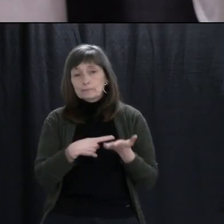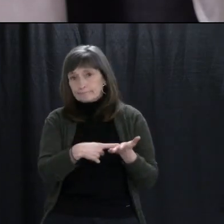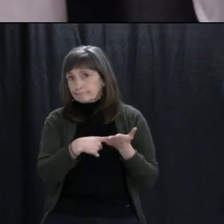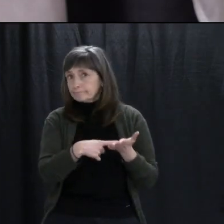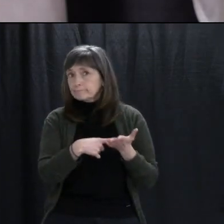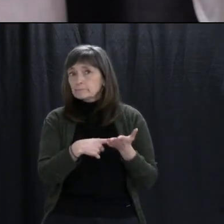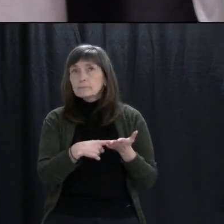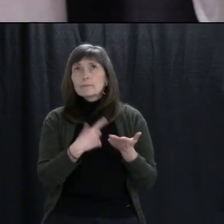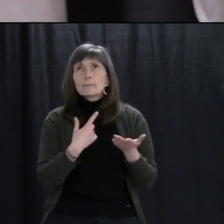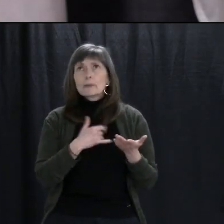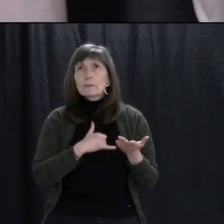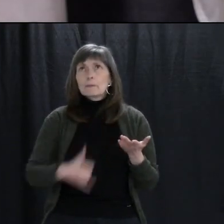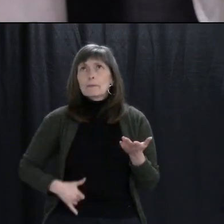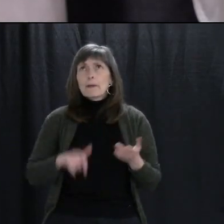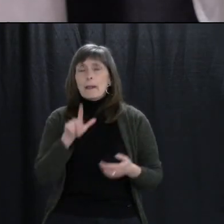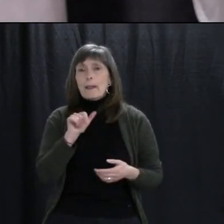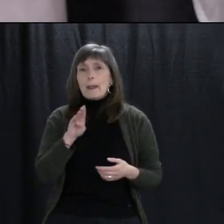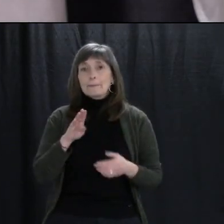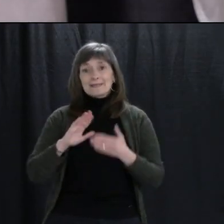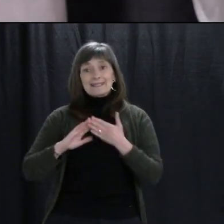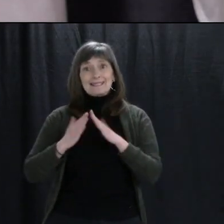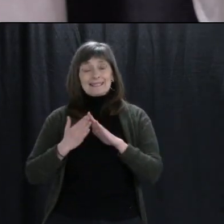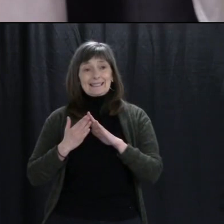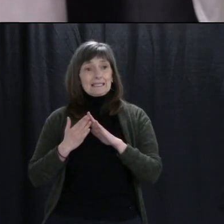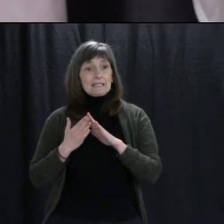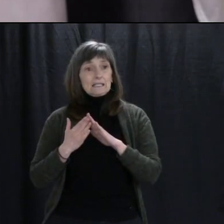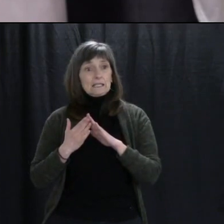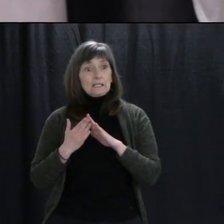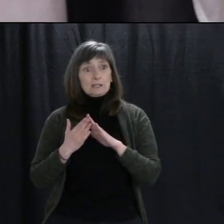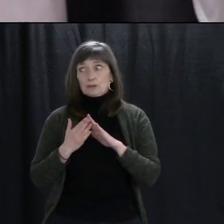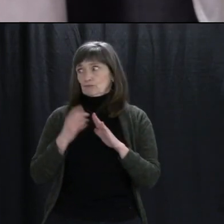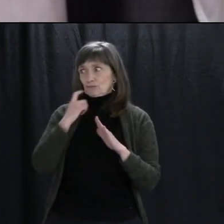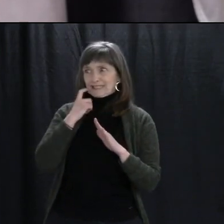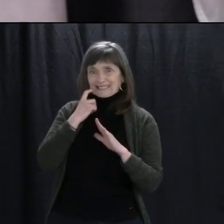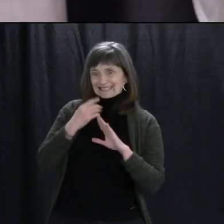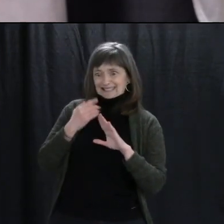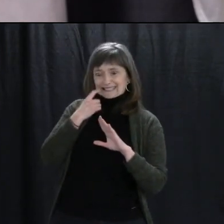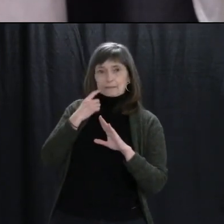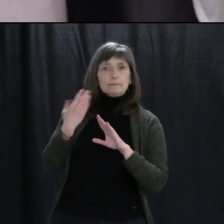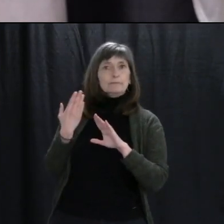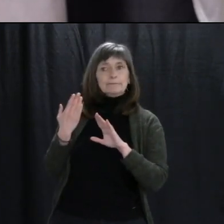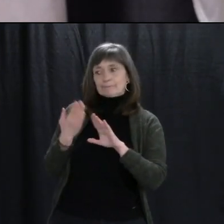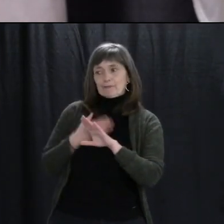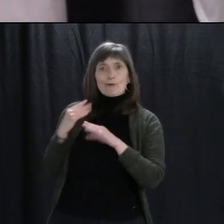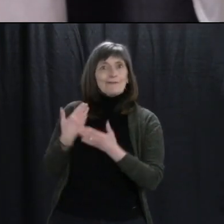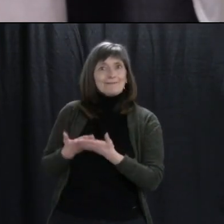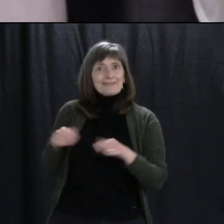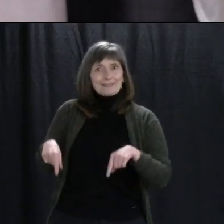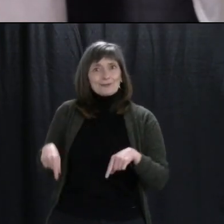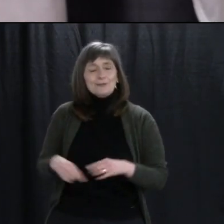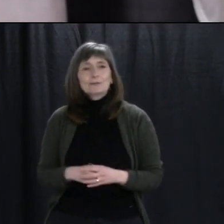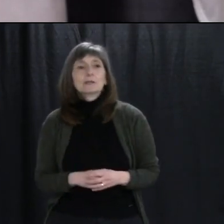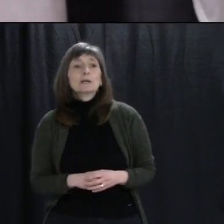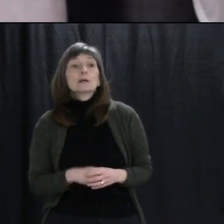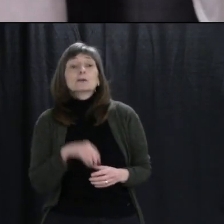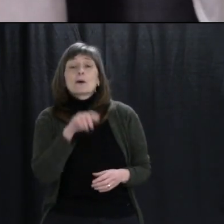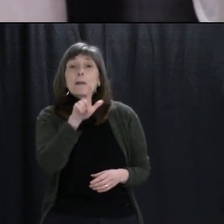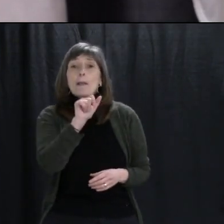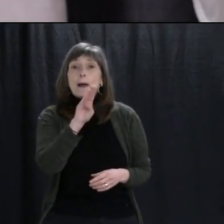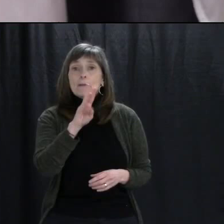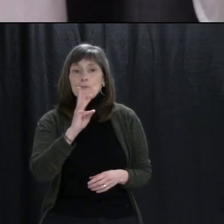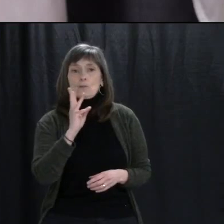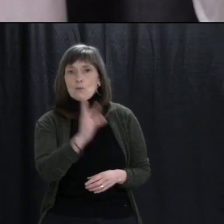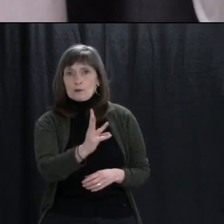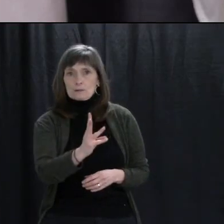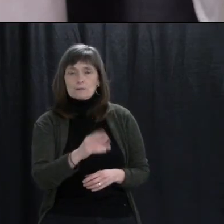on the phone with the mayor of Labrador City just prior coming down to this media availability. So what's happening in Labrador West right now, we've been looking